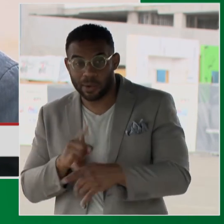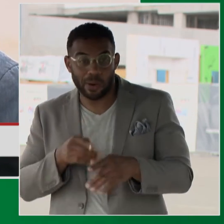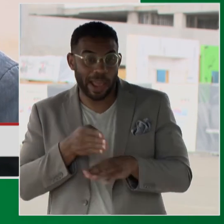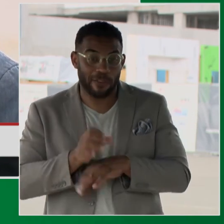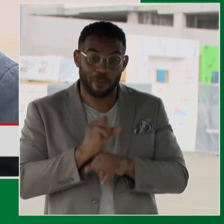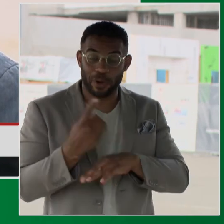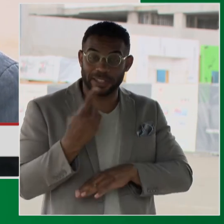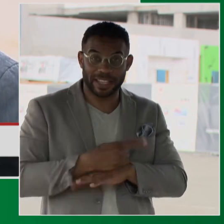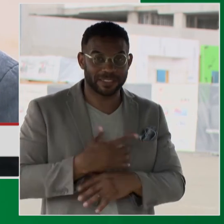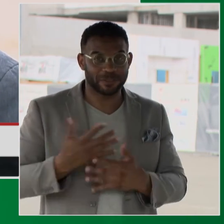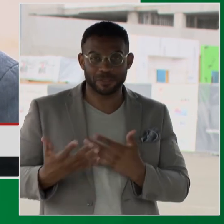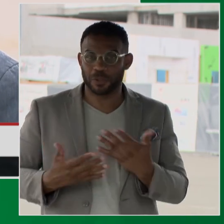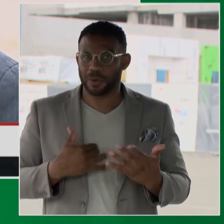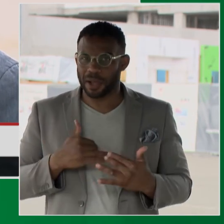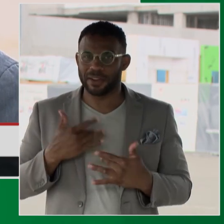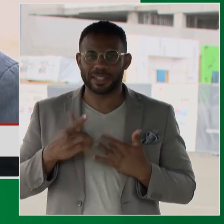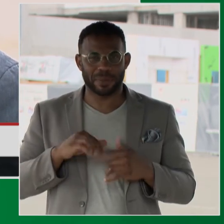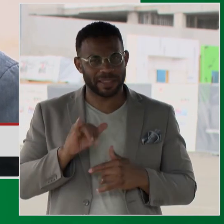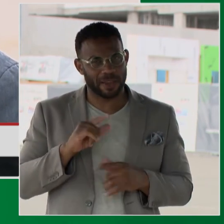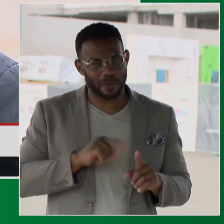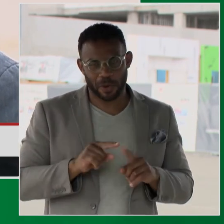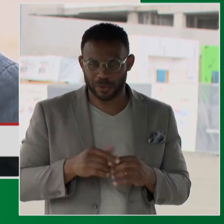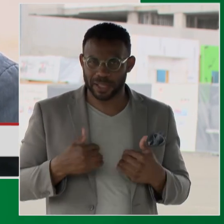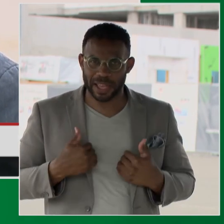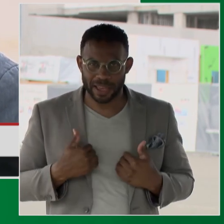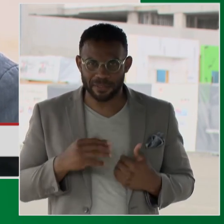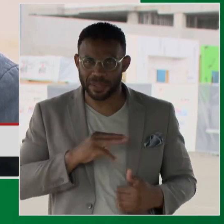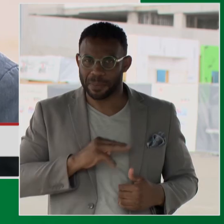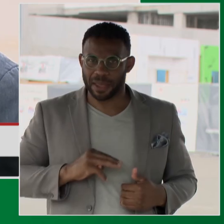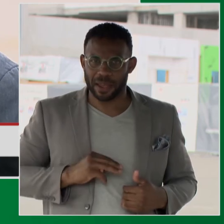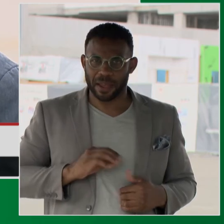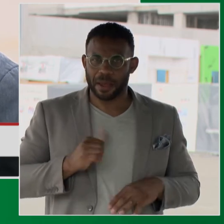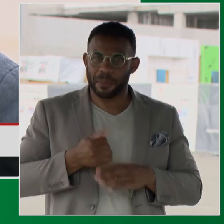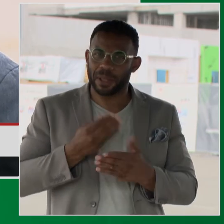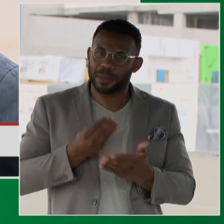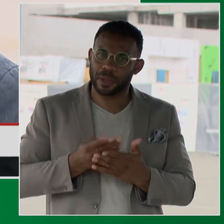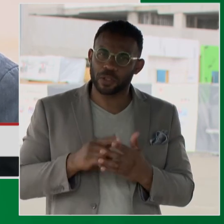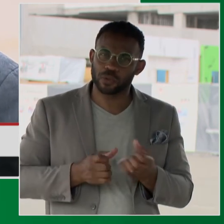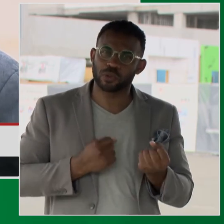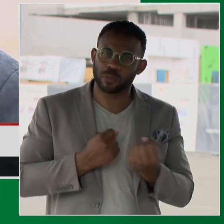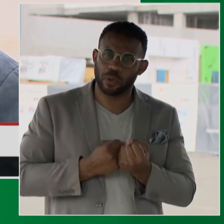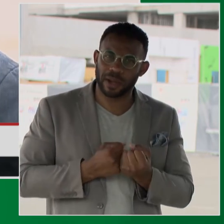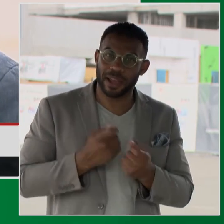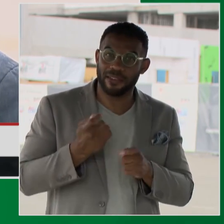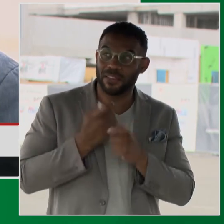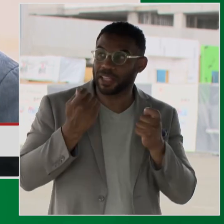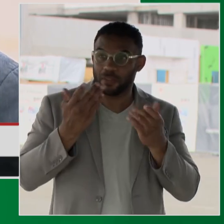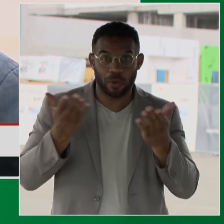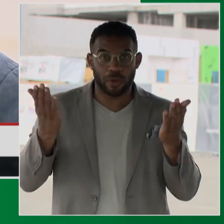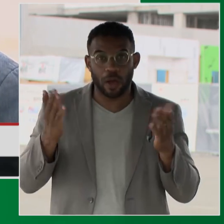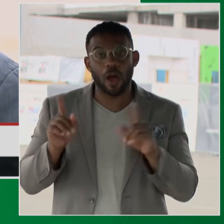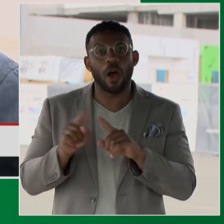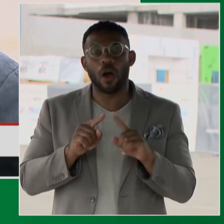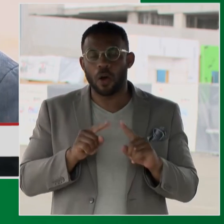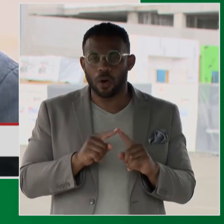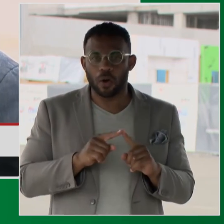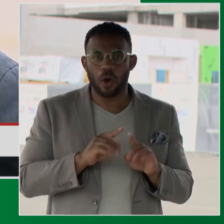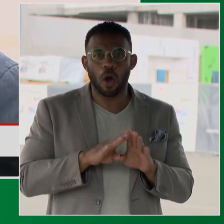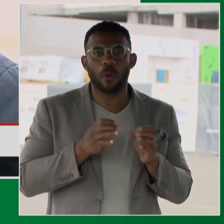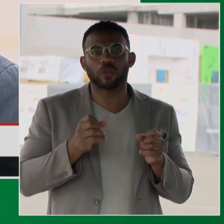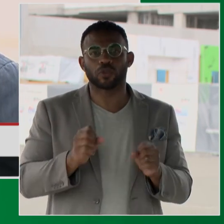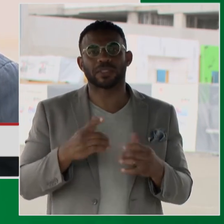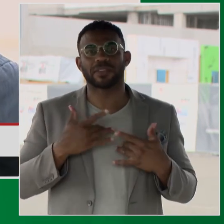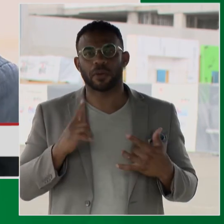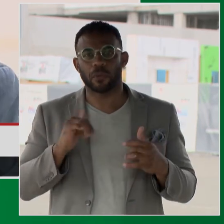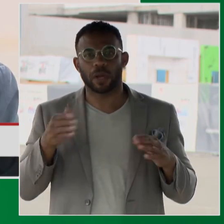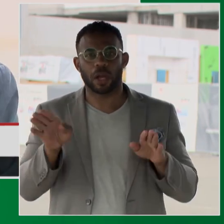after the workday. So we're excited about that. We also have, the mayor has proposed funds to support festivals, as well as open streets